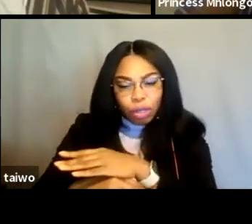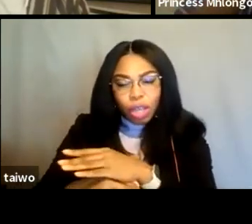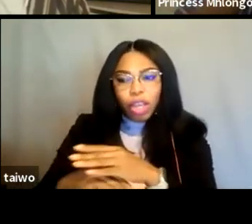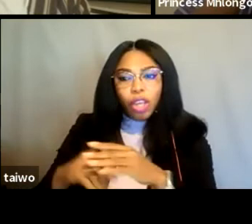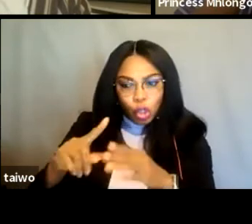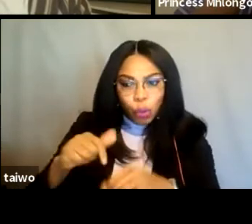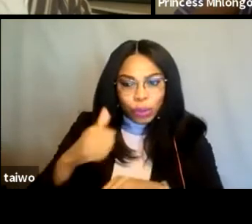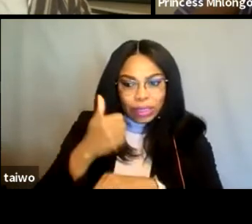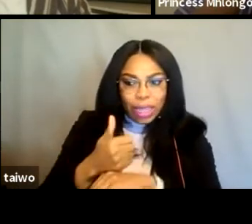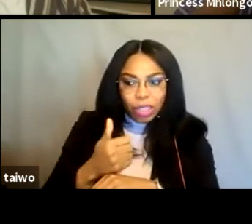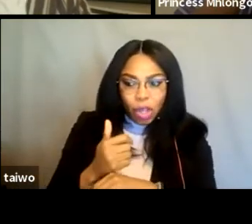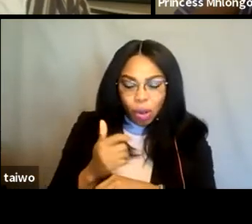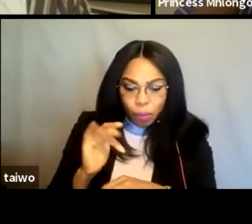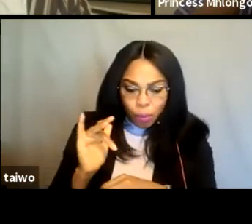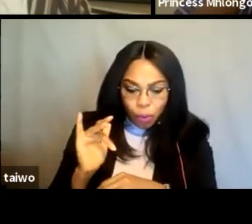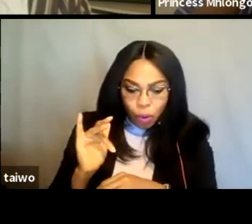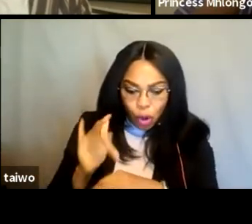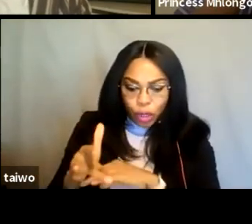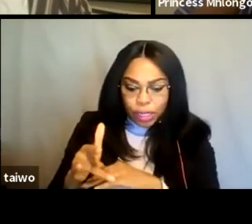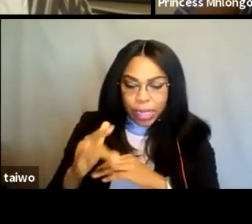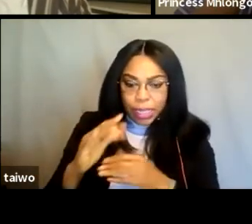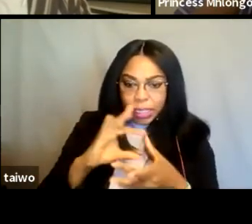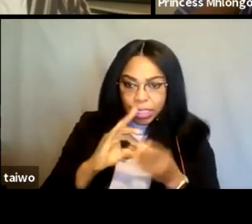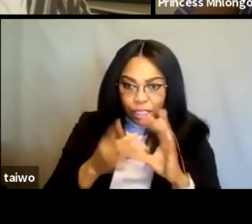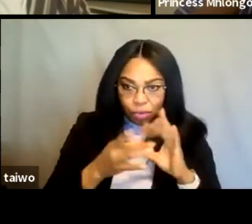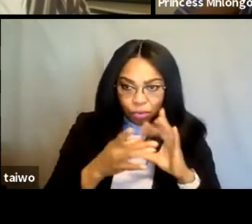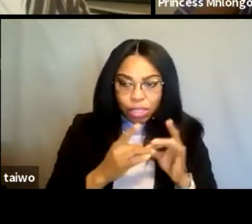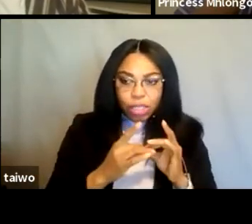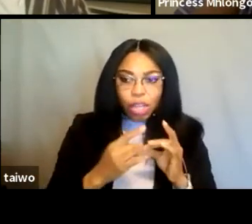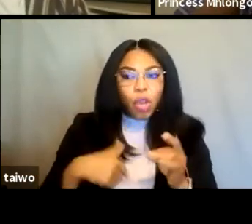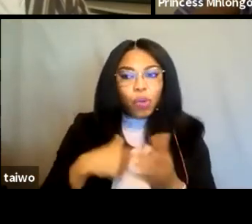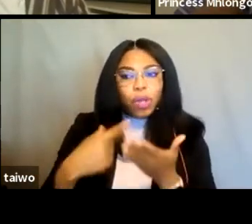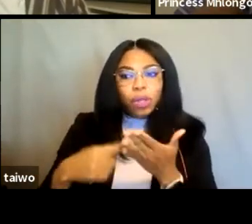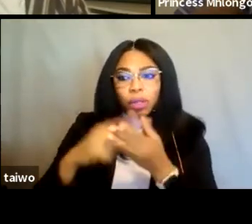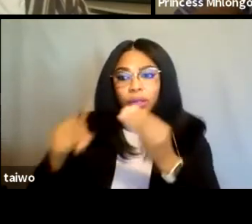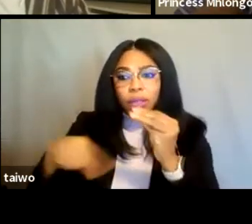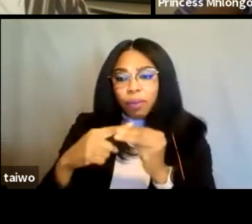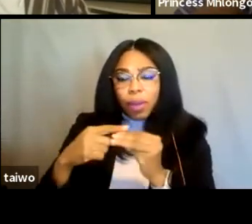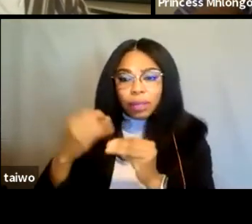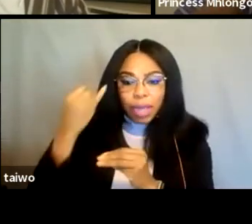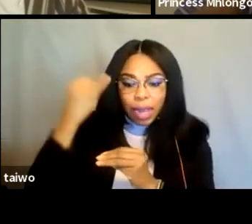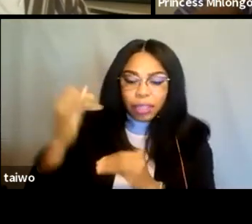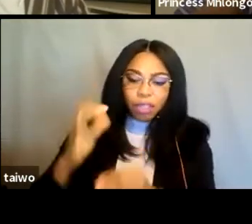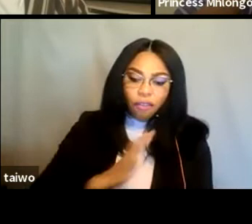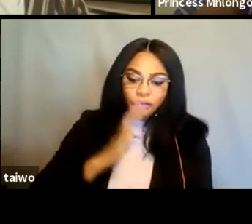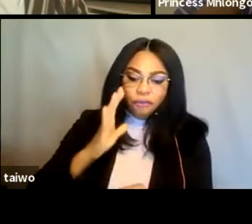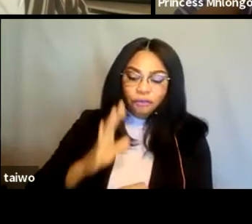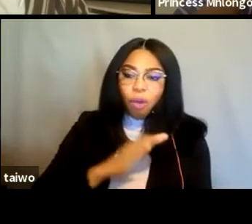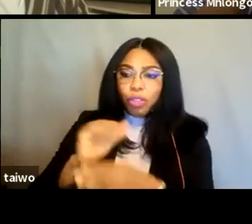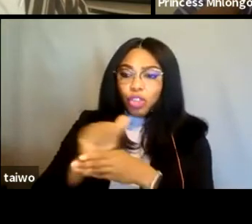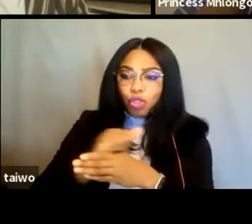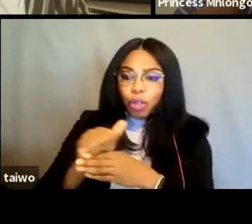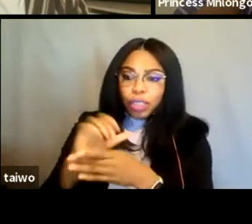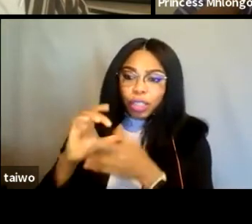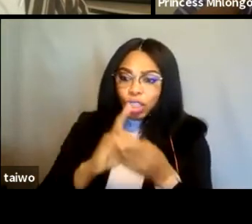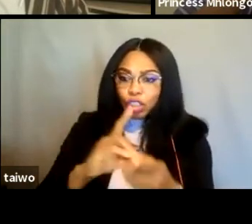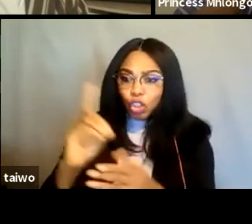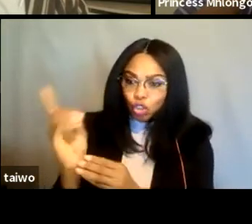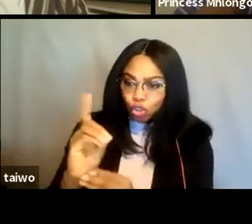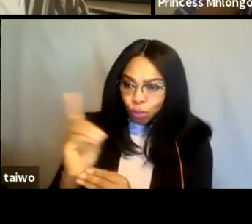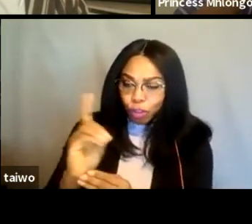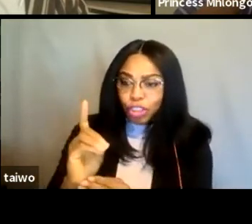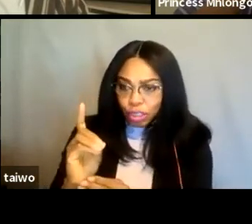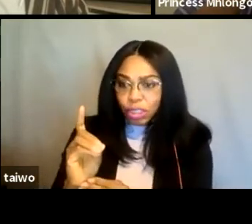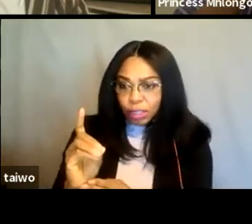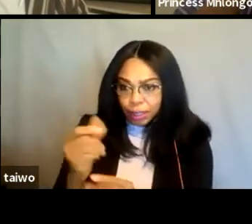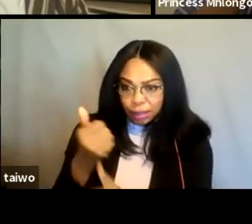early in the series where we're talking about the fact that the idea of formal training of